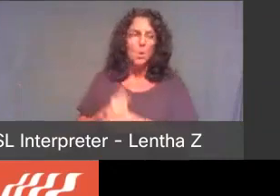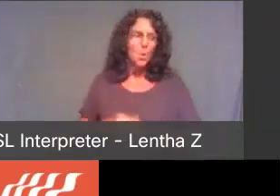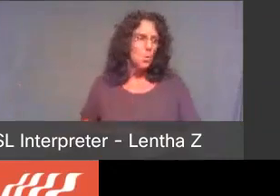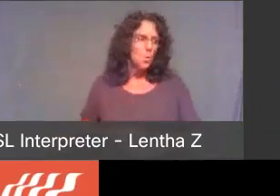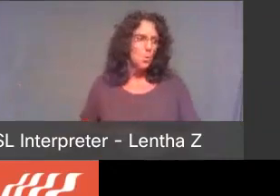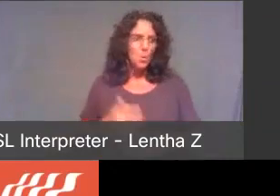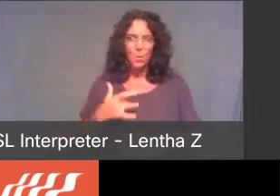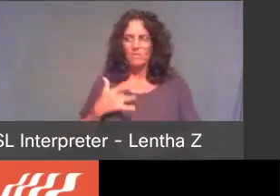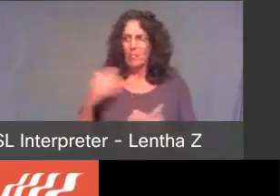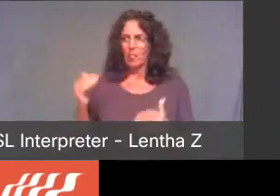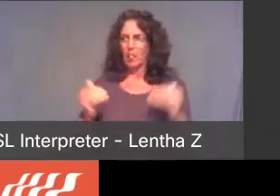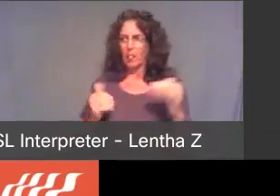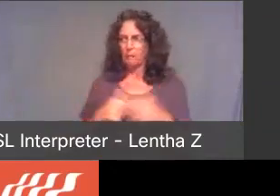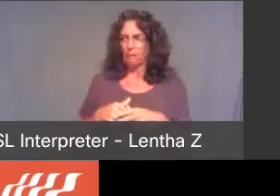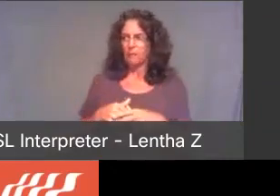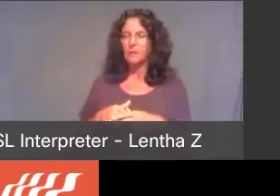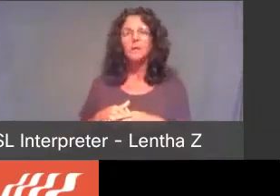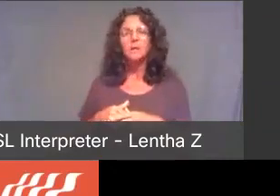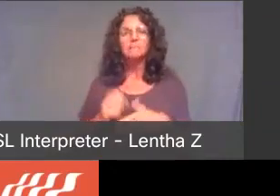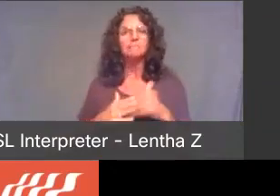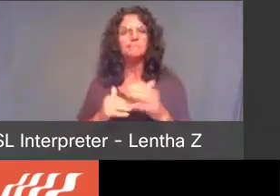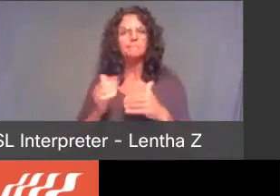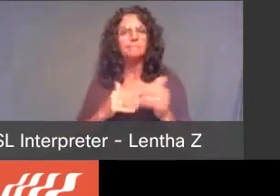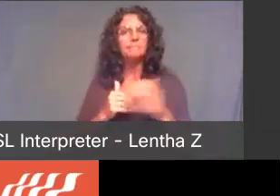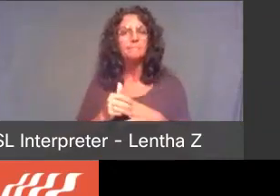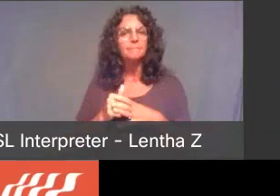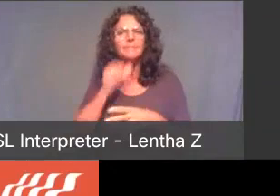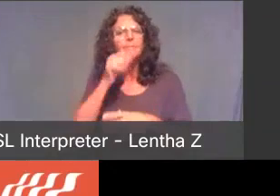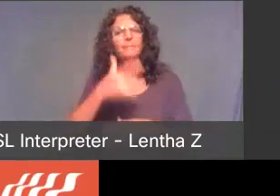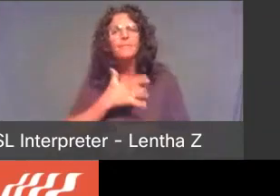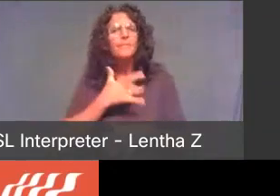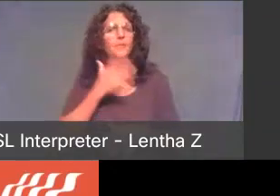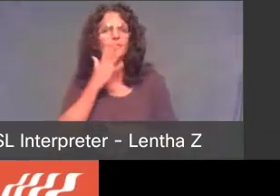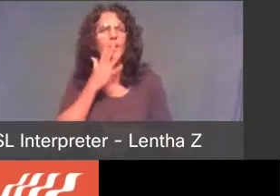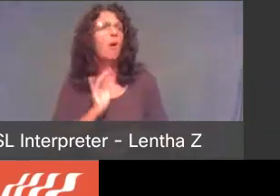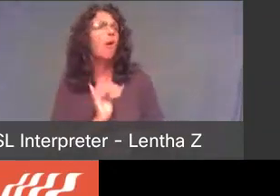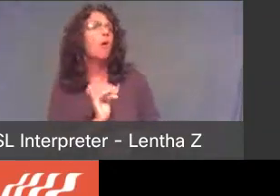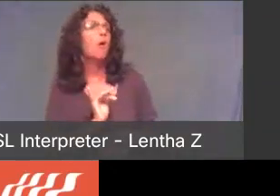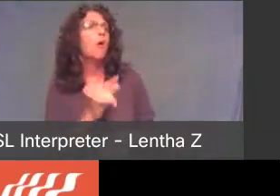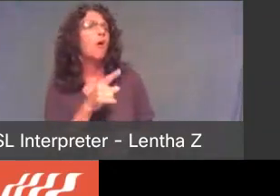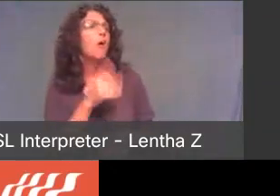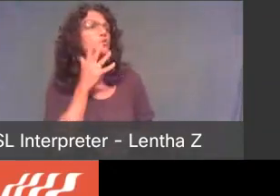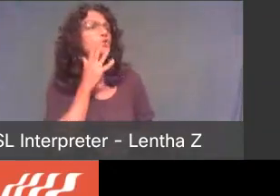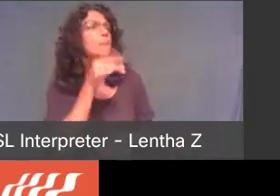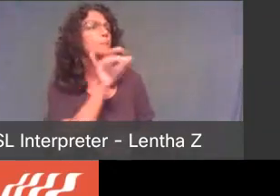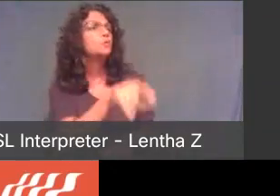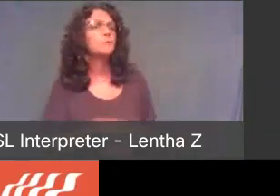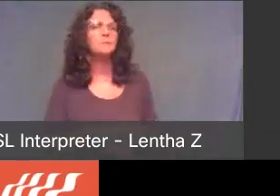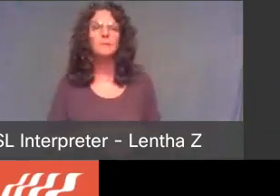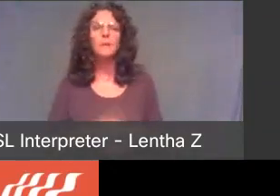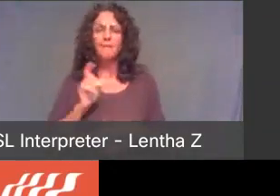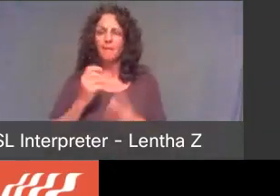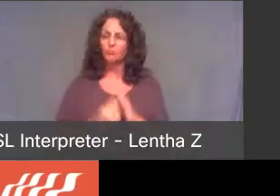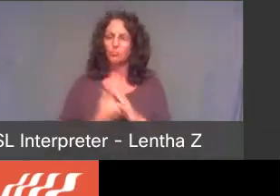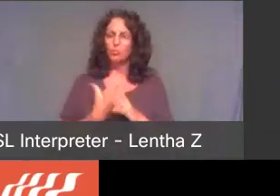uncomfortable. But it's not something we need to be ashamed of. It's not something we should shame other people for not being aware of, but it is something that we need to like grow and